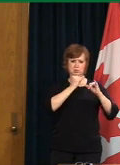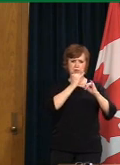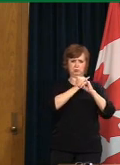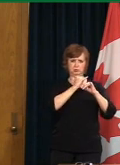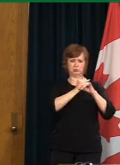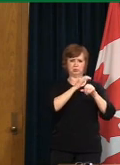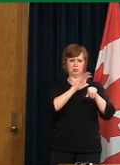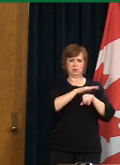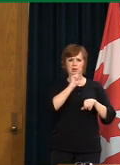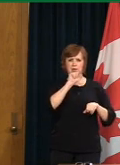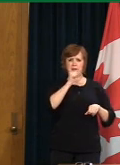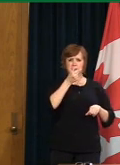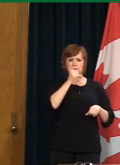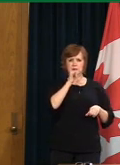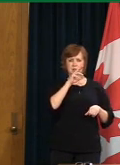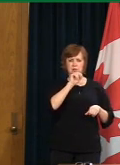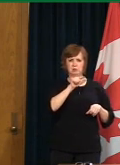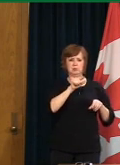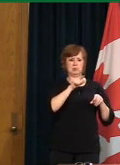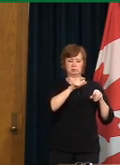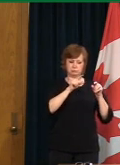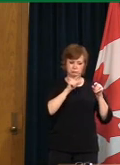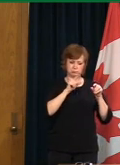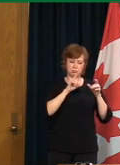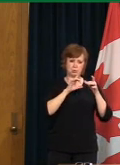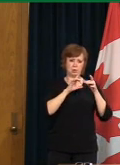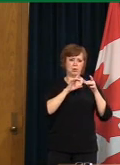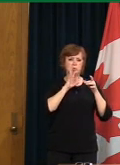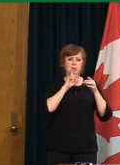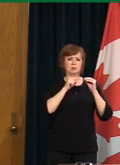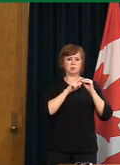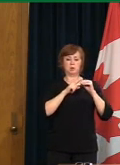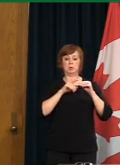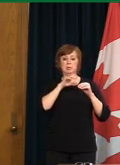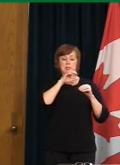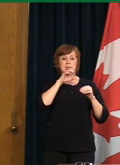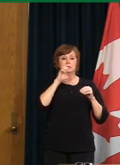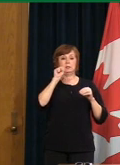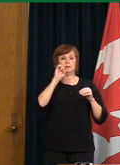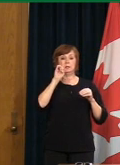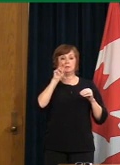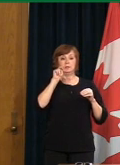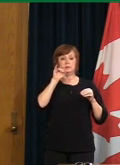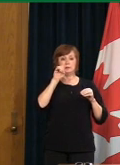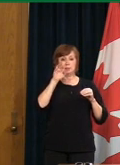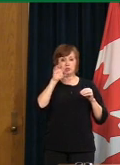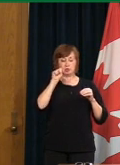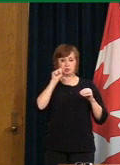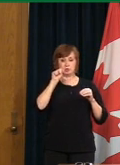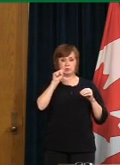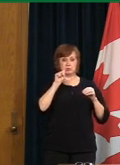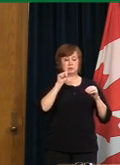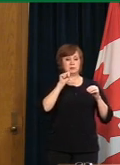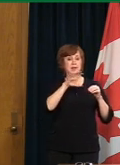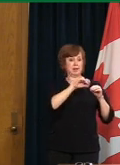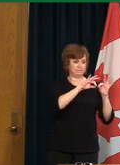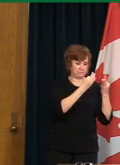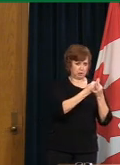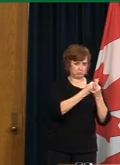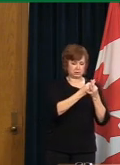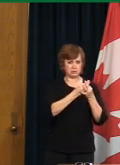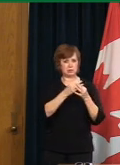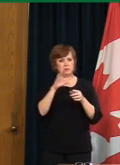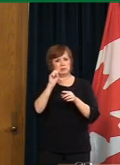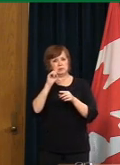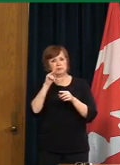advice on connecting seniors in long-term care with their families, especially given the current outbreaks and the stress that they